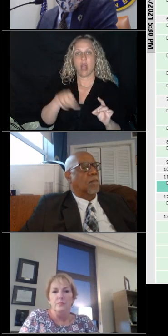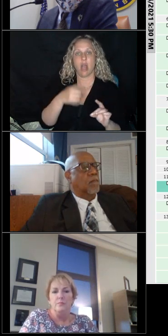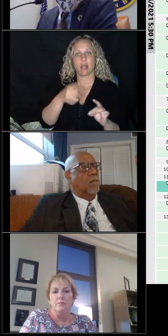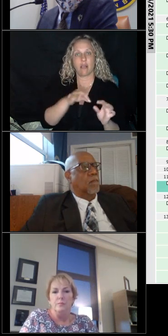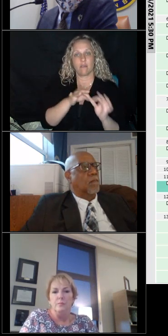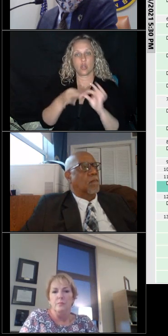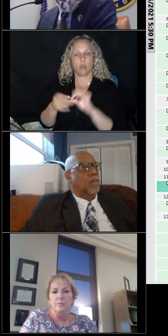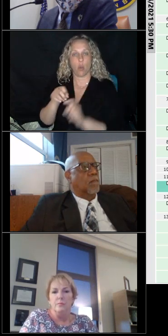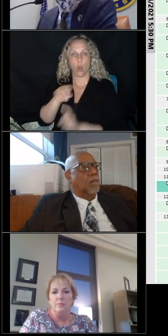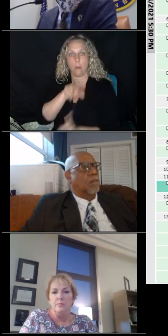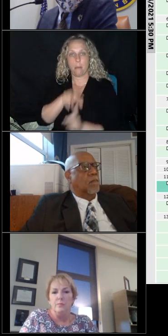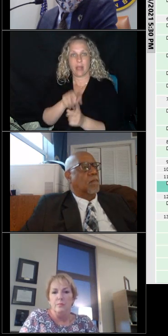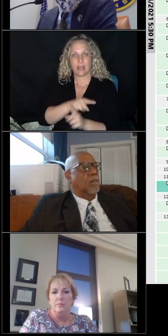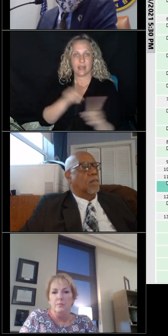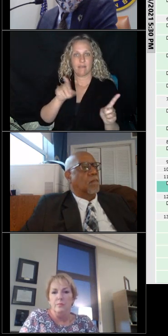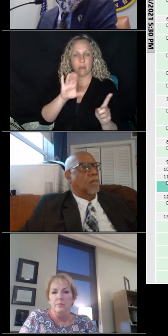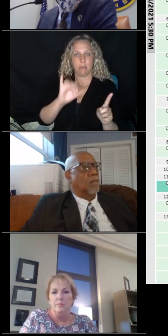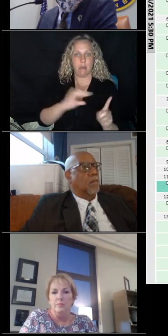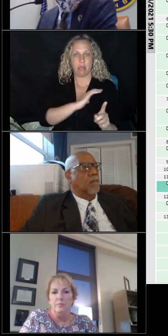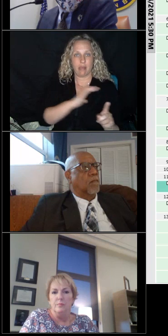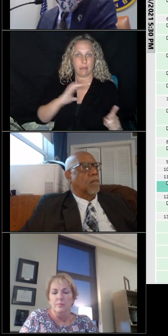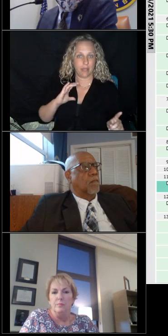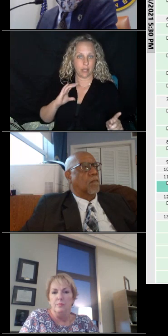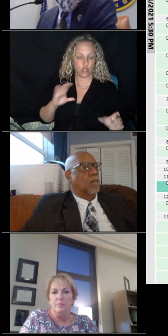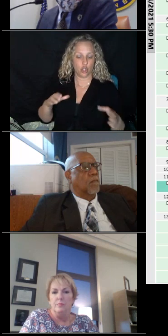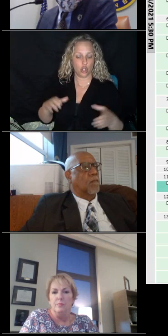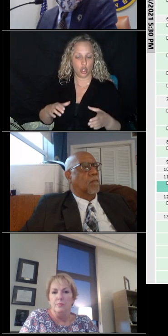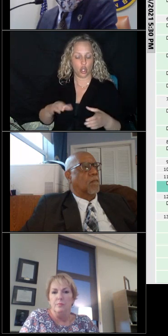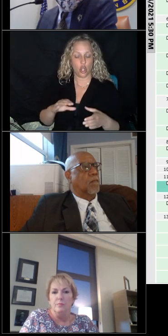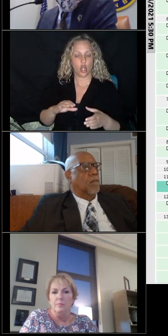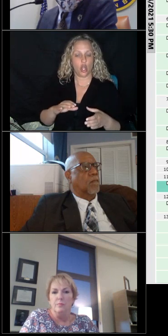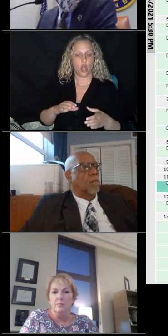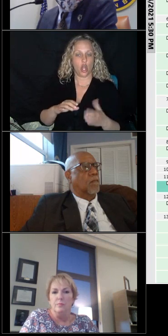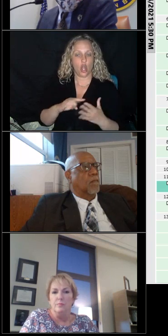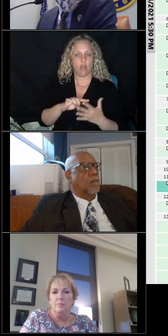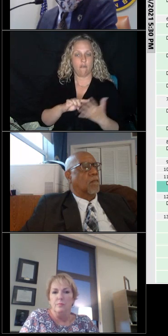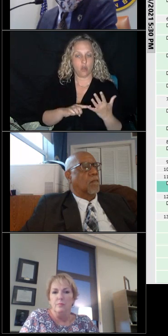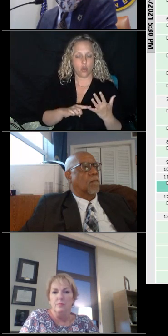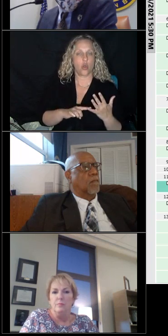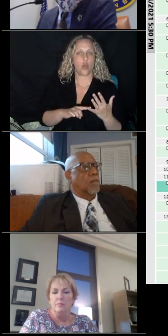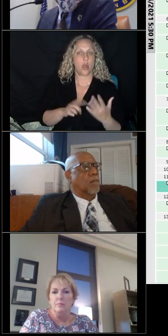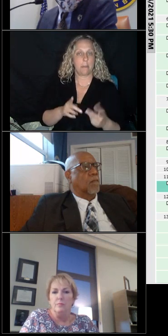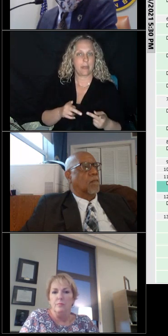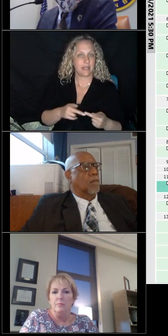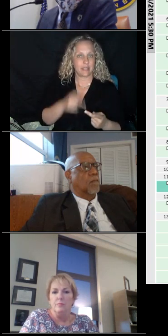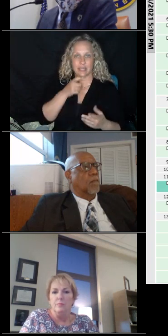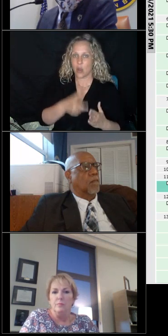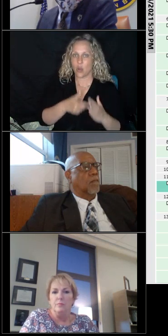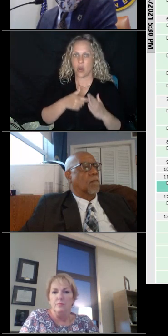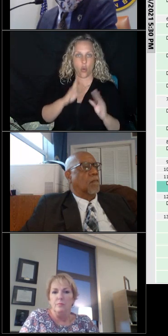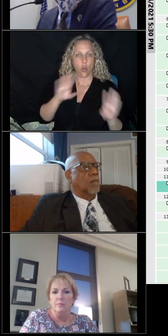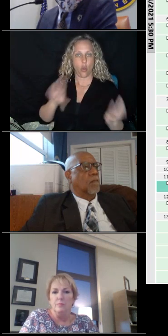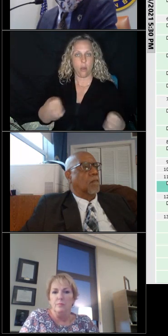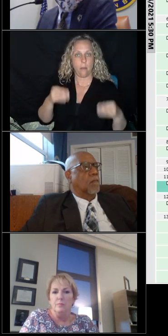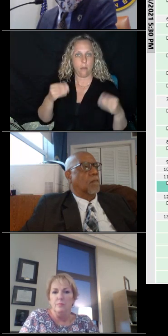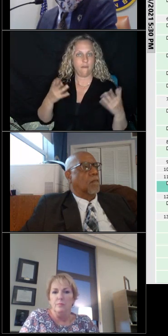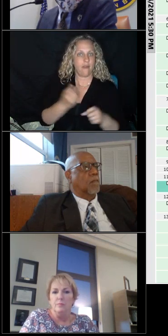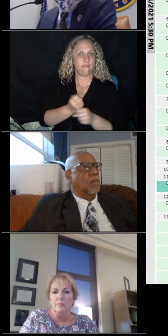or applied differently by the commission, the foregoing charter provision does not require or provide for